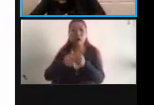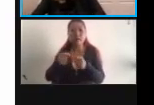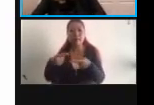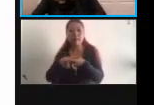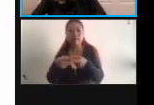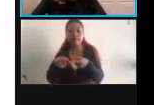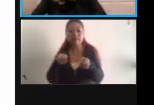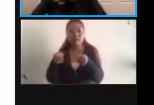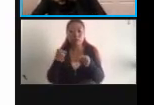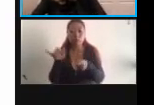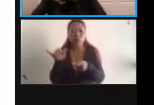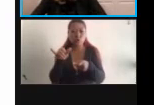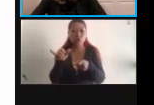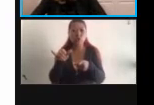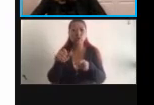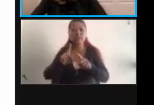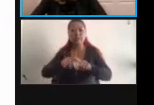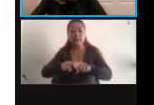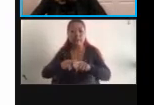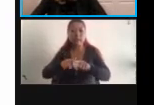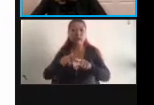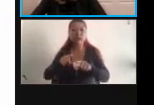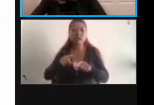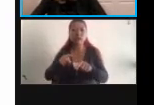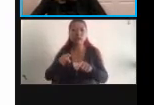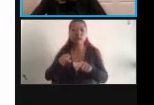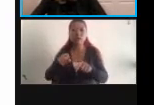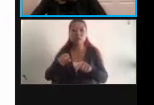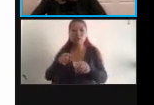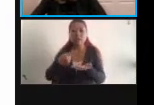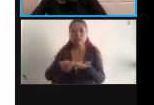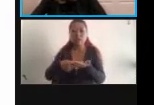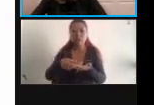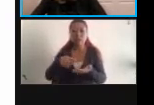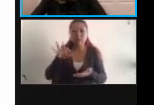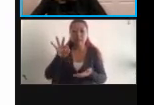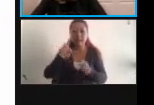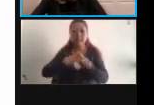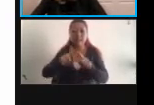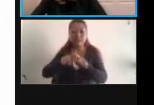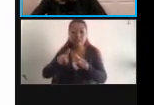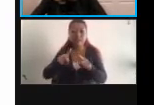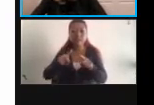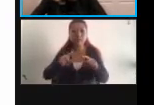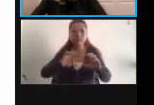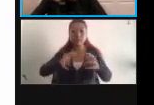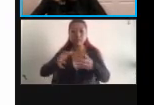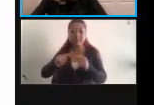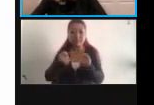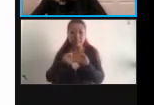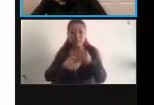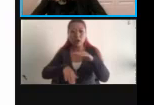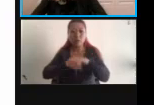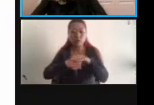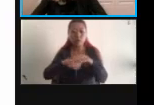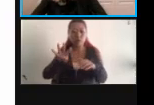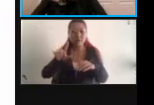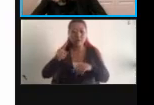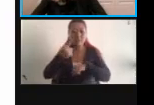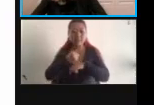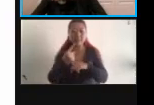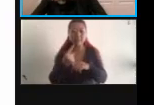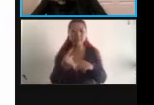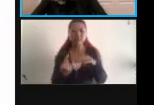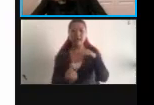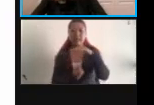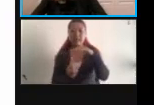was related to strain in a study of 9 4-person analog teams in isolation for up to 45 days. Workload had an important